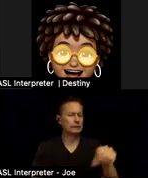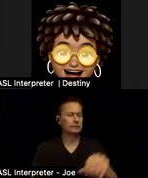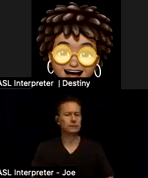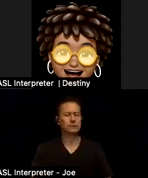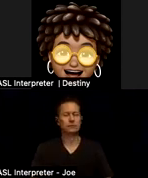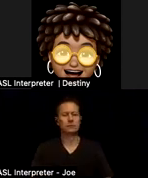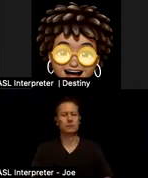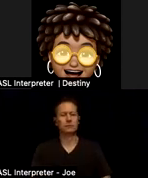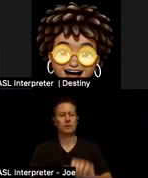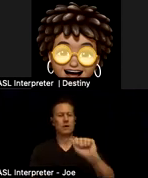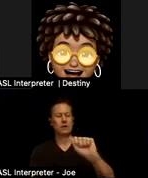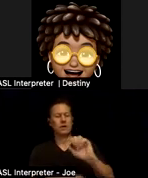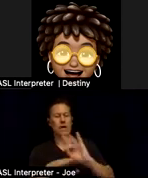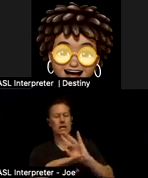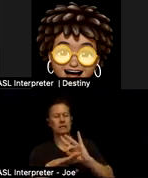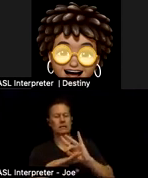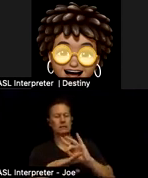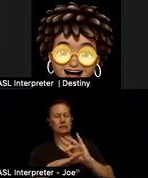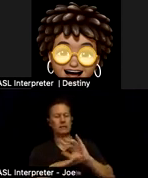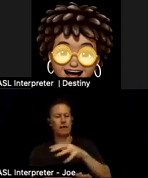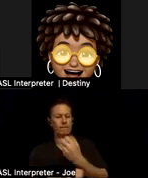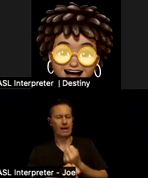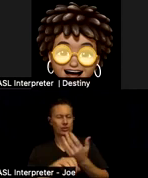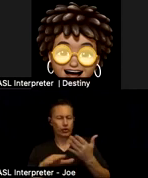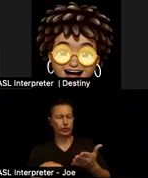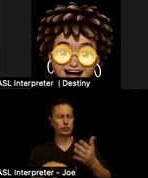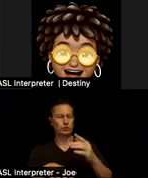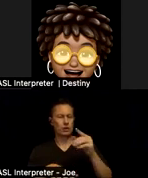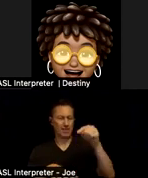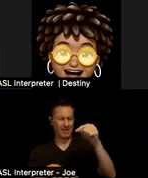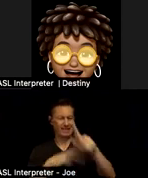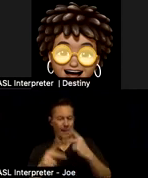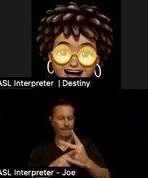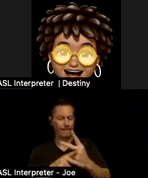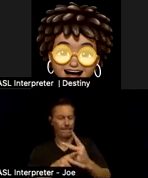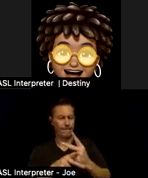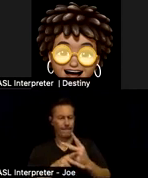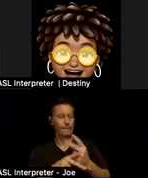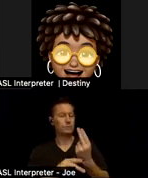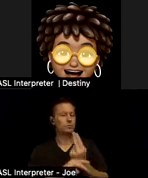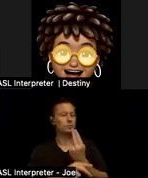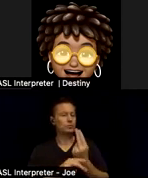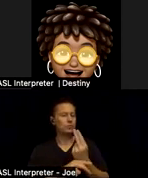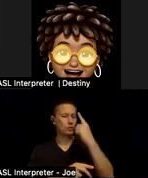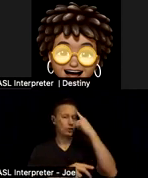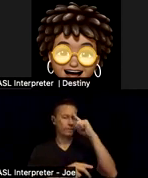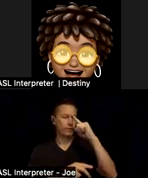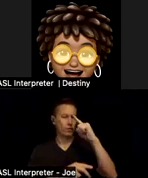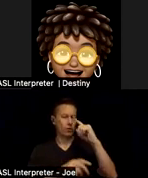Adhesive fasteners, these specific types, have been used in commercial